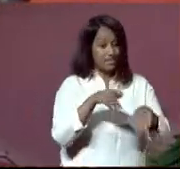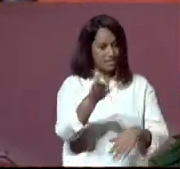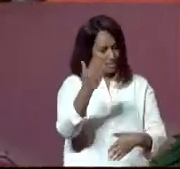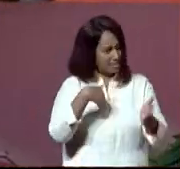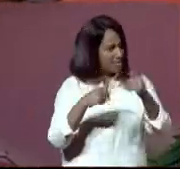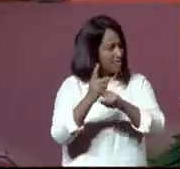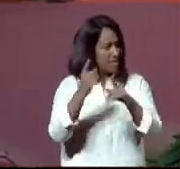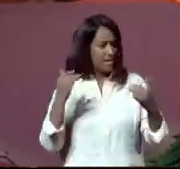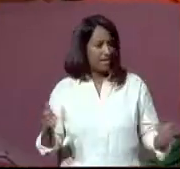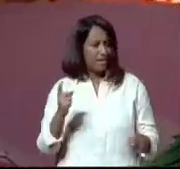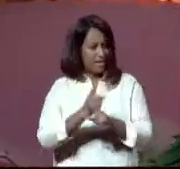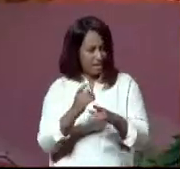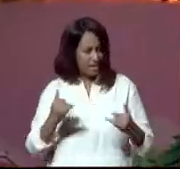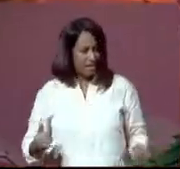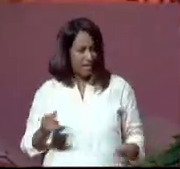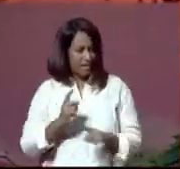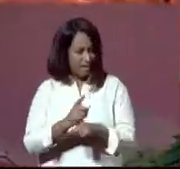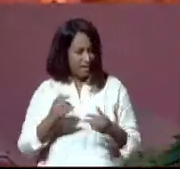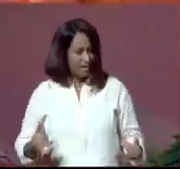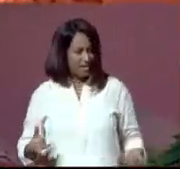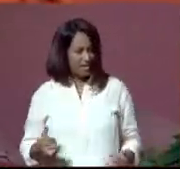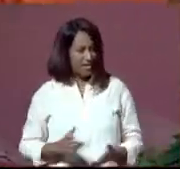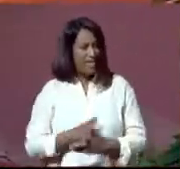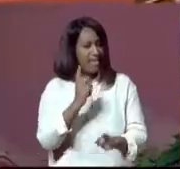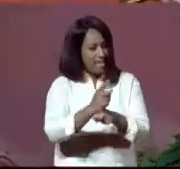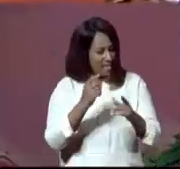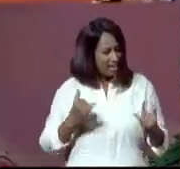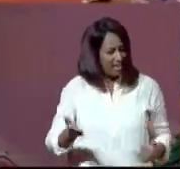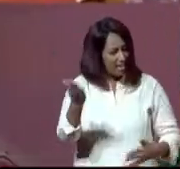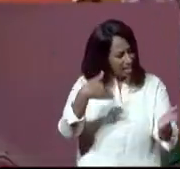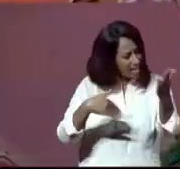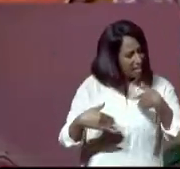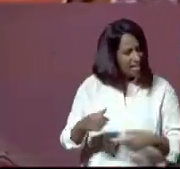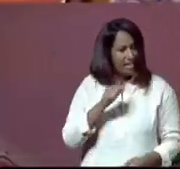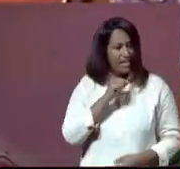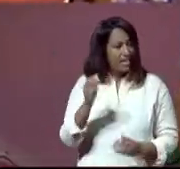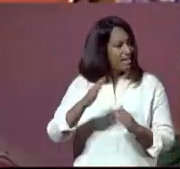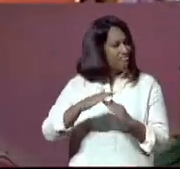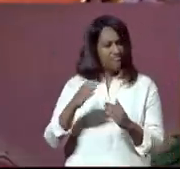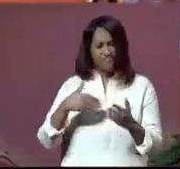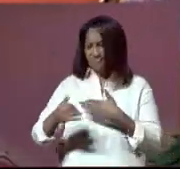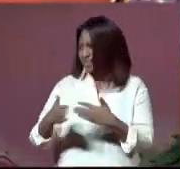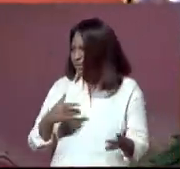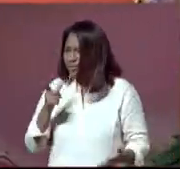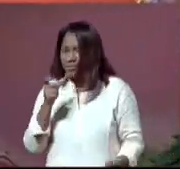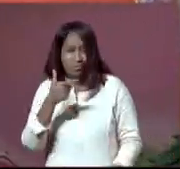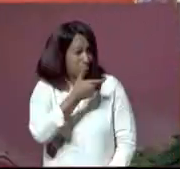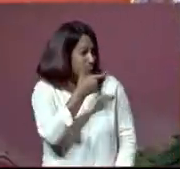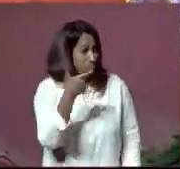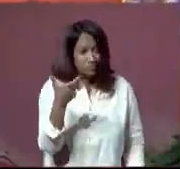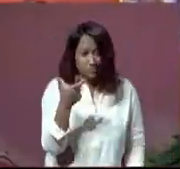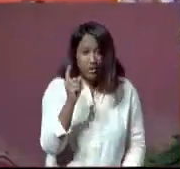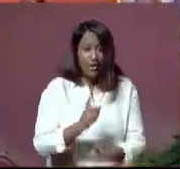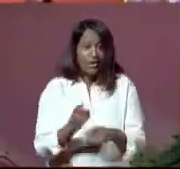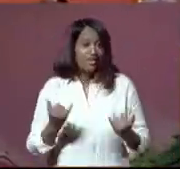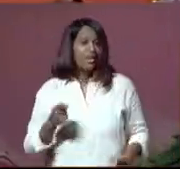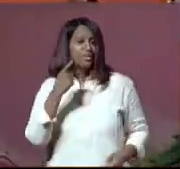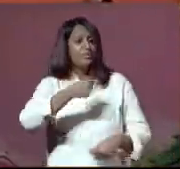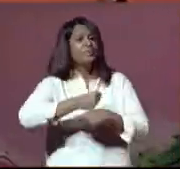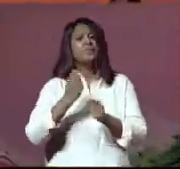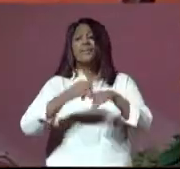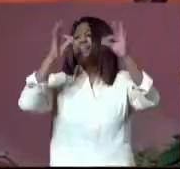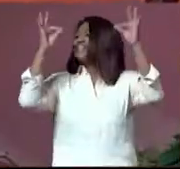Come on, right now, right now, right now, right now. It doesn't matter who's looking at you right now. Make up yourself